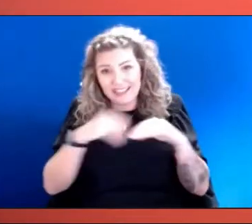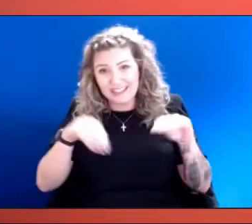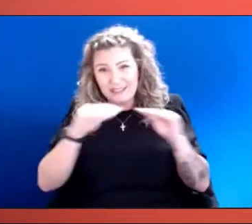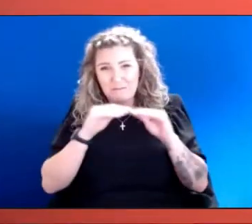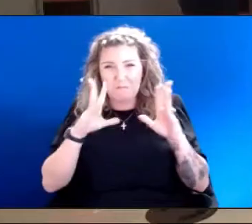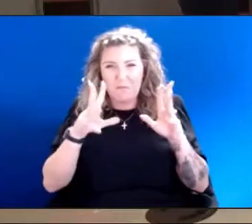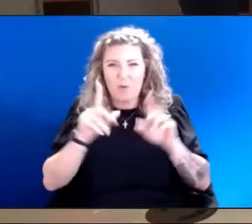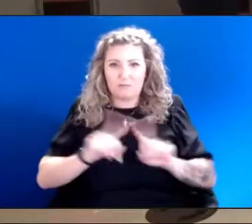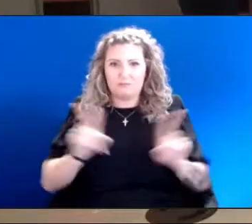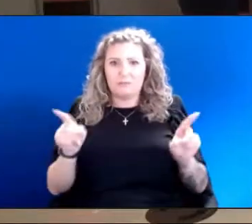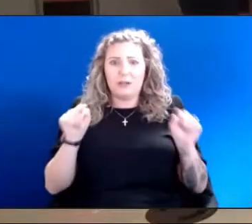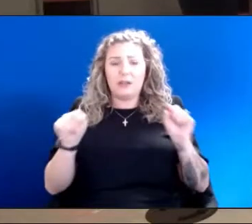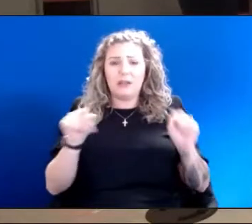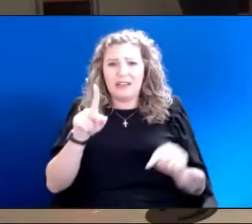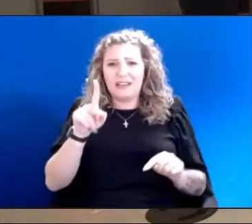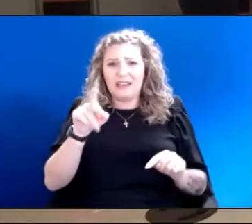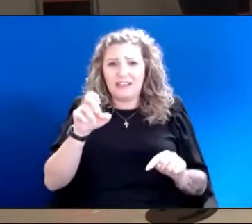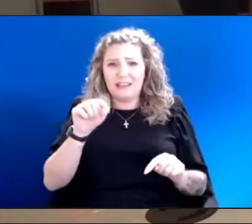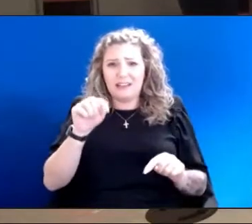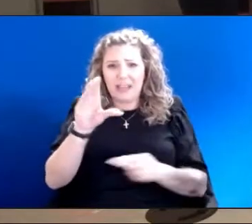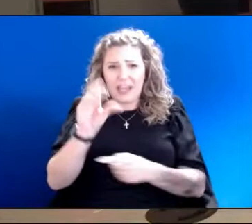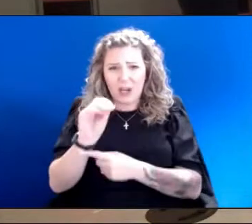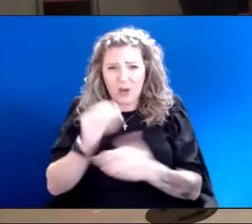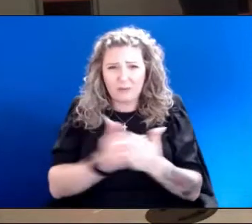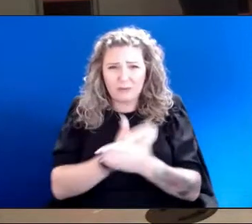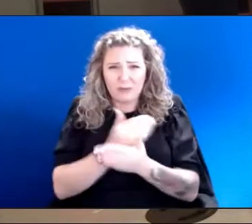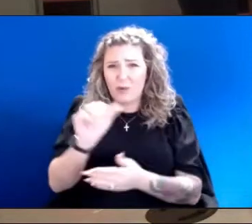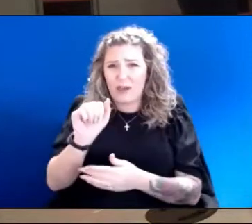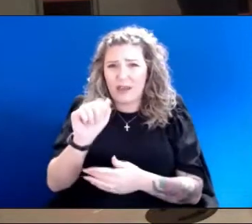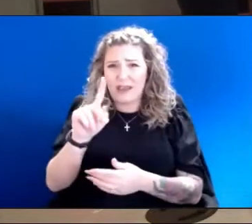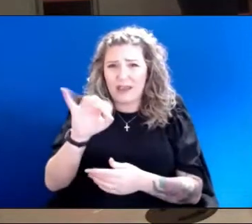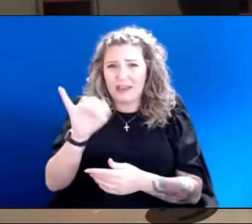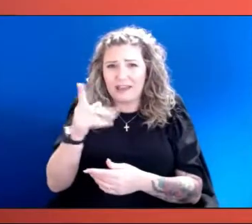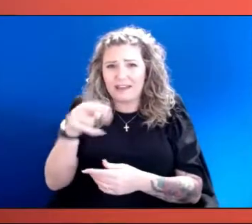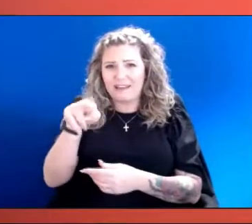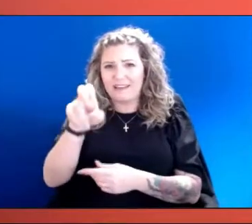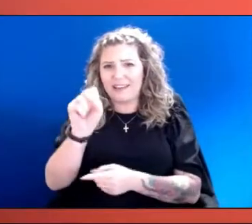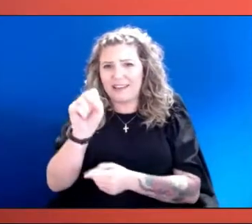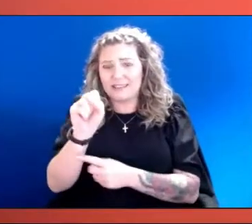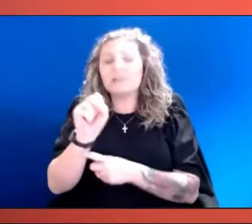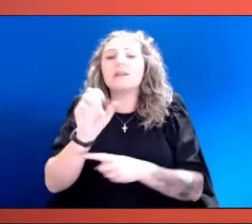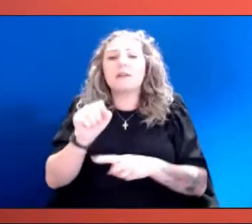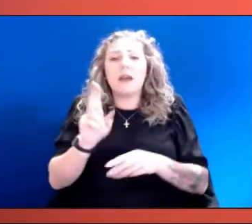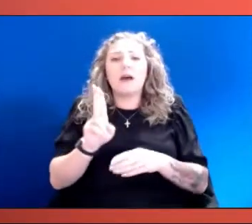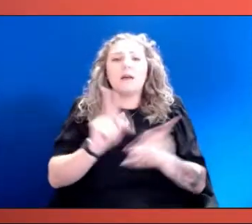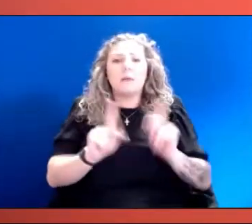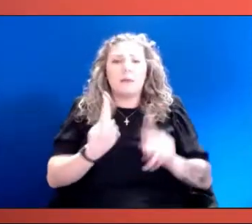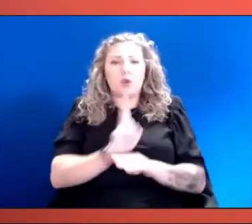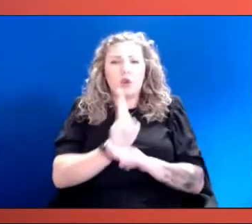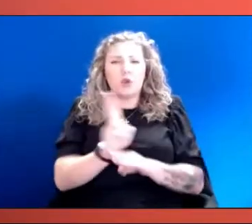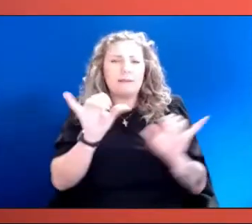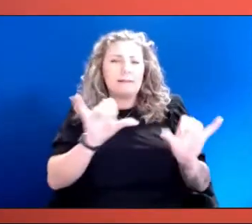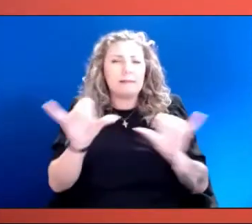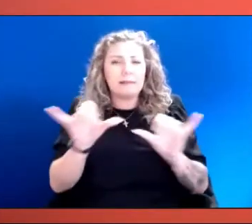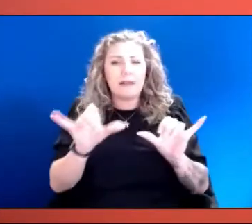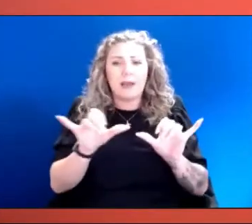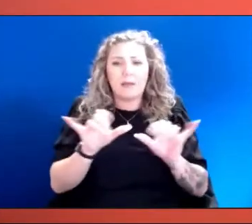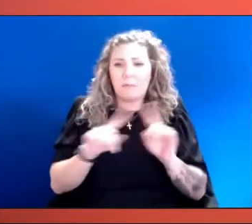Is keto the new Atkins, though, for people who are watching? Is it kind of like that? I think, yes. I think people use it very similar to that. I don't think